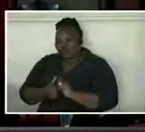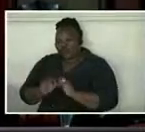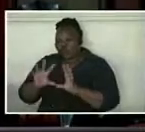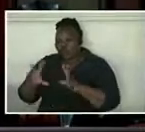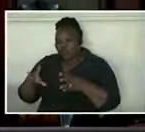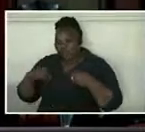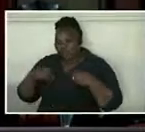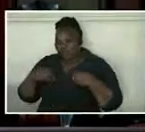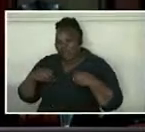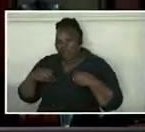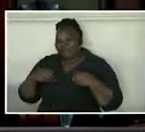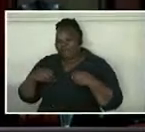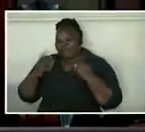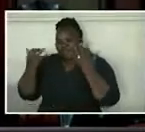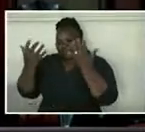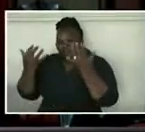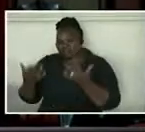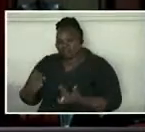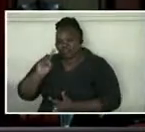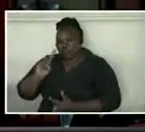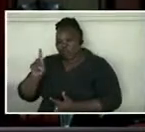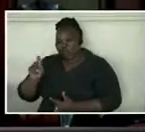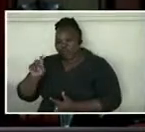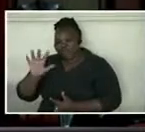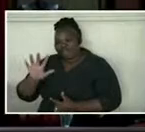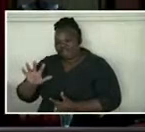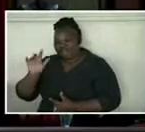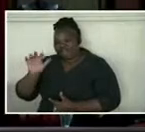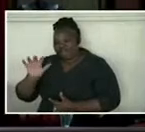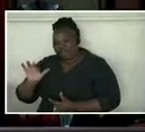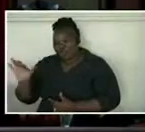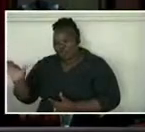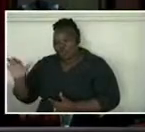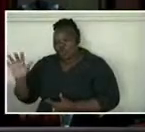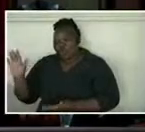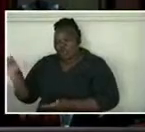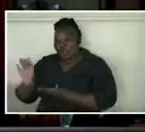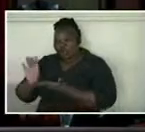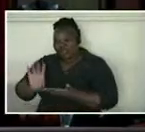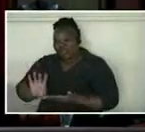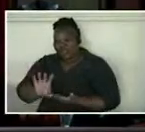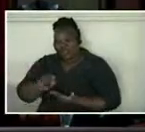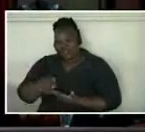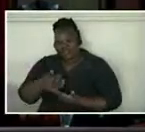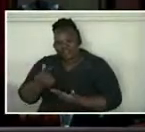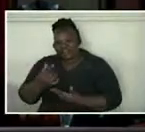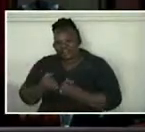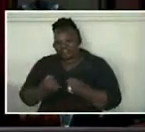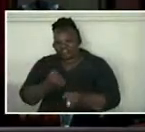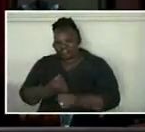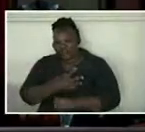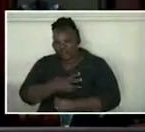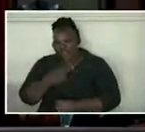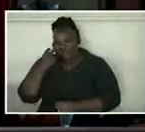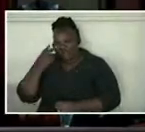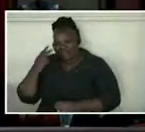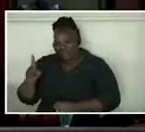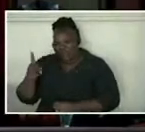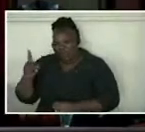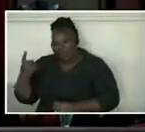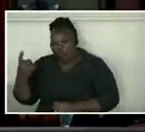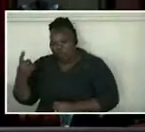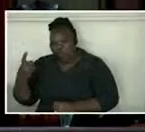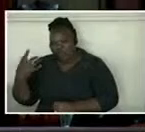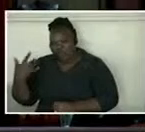common five million allocated to this financial year we view this department as one of the most